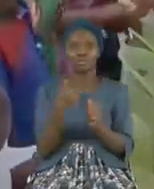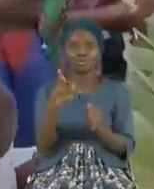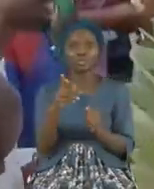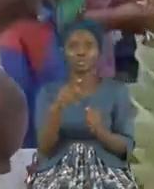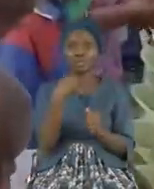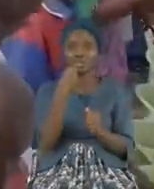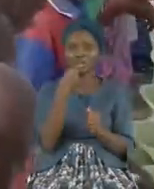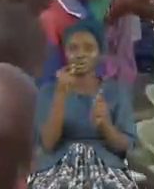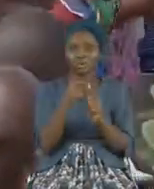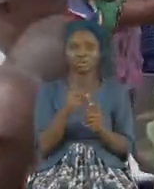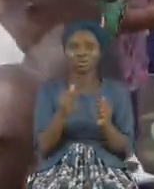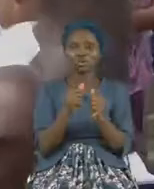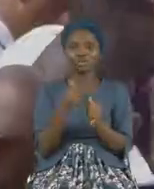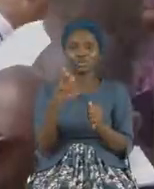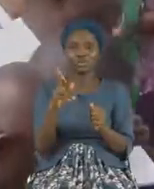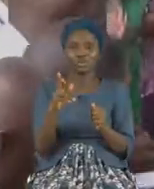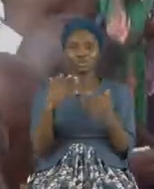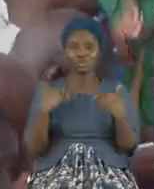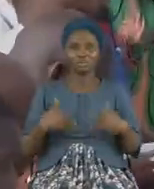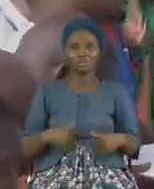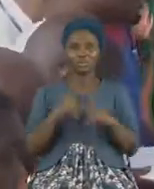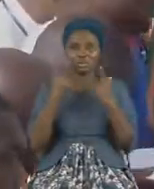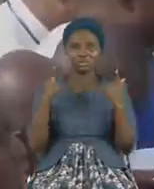body language.